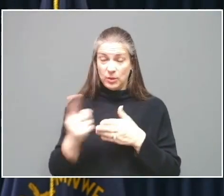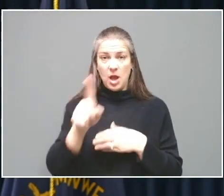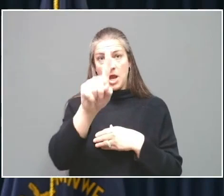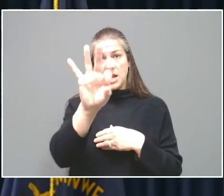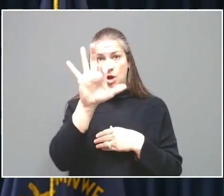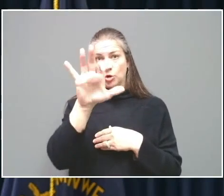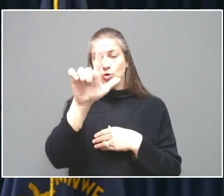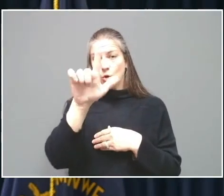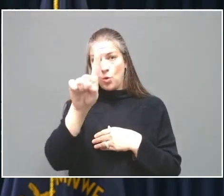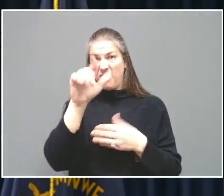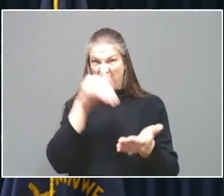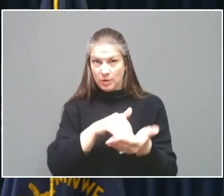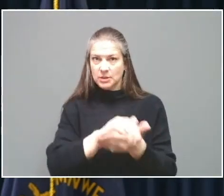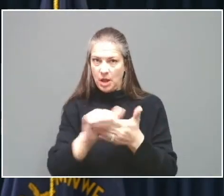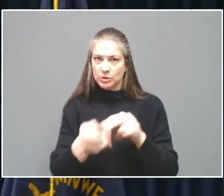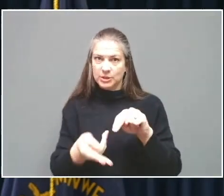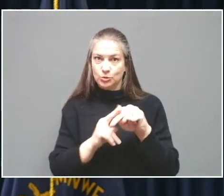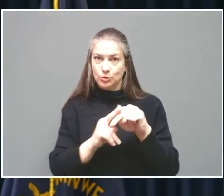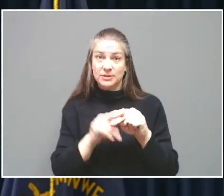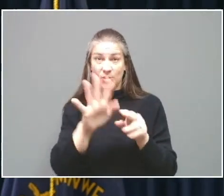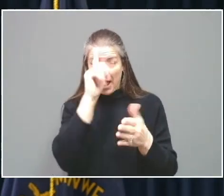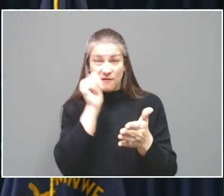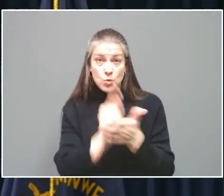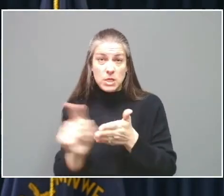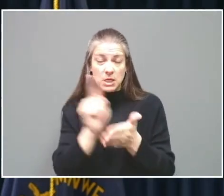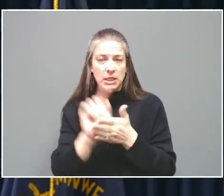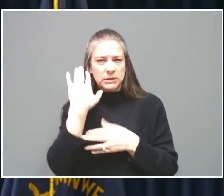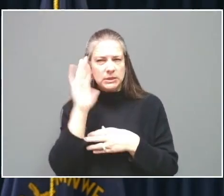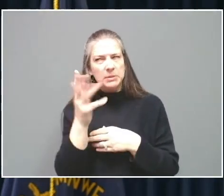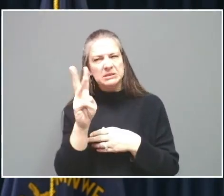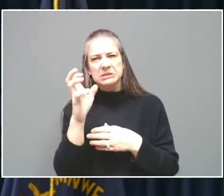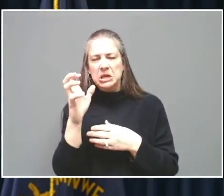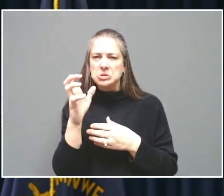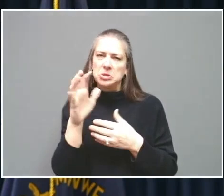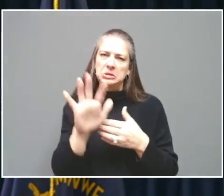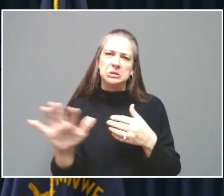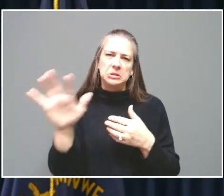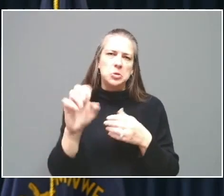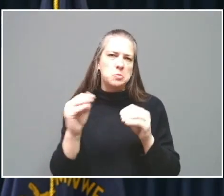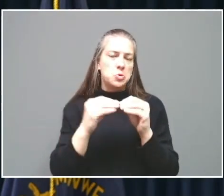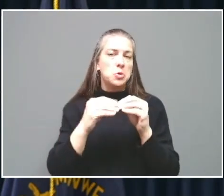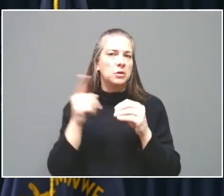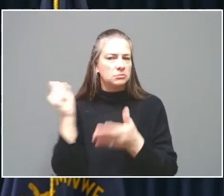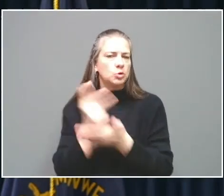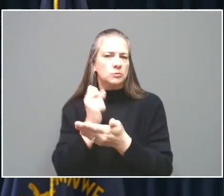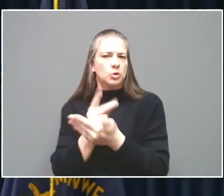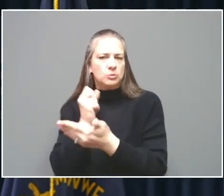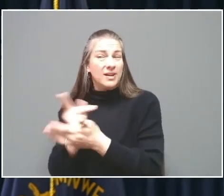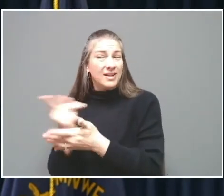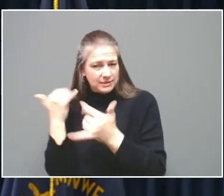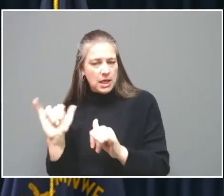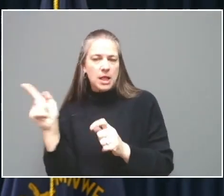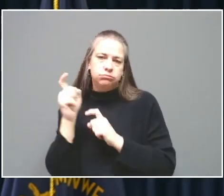$921,000. Again, every week, it's about $600,000 plus. This week, even more, still being awarded to Kentuckians, so